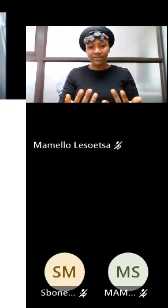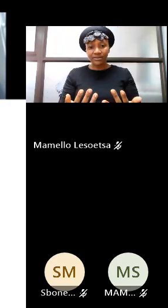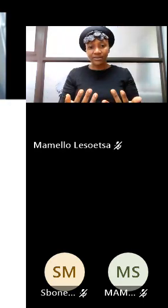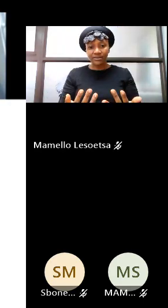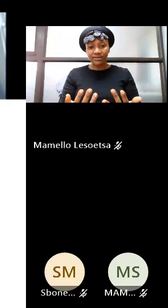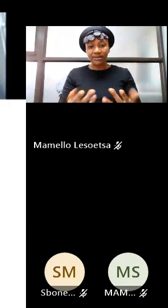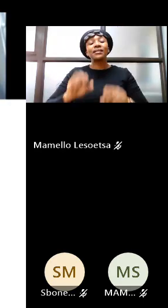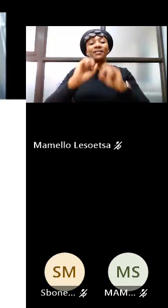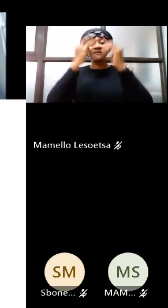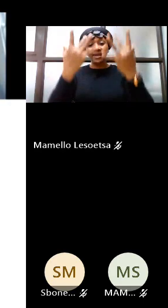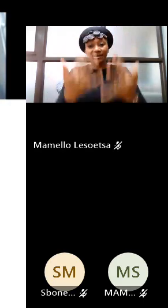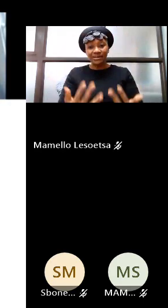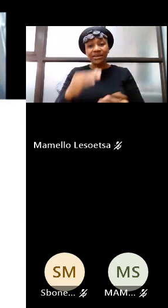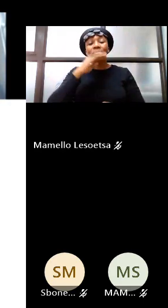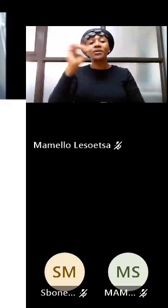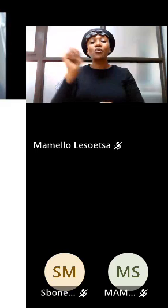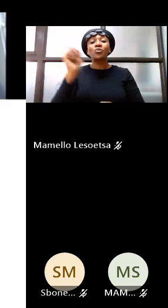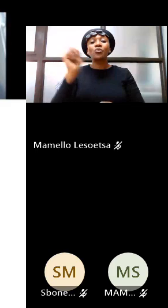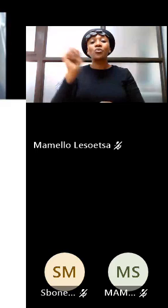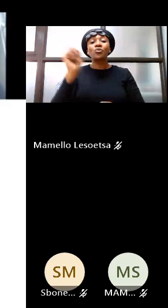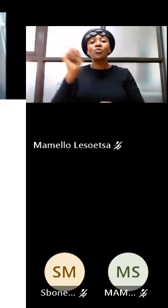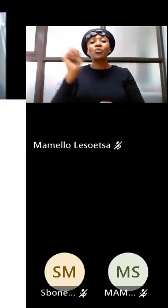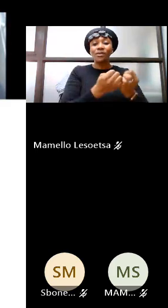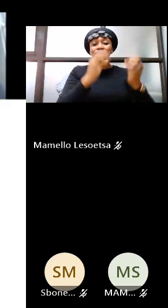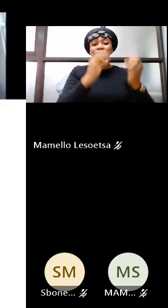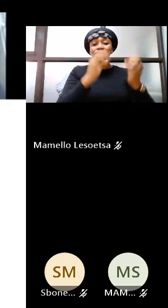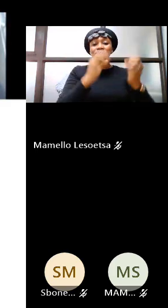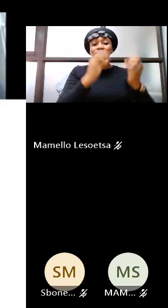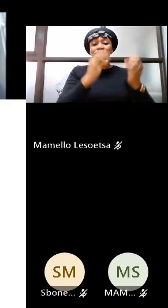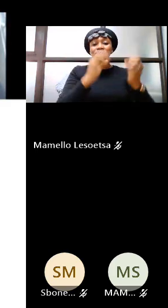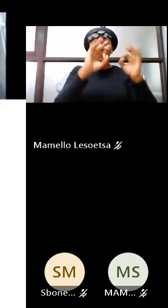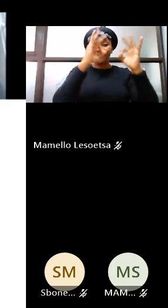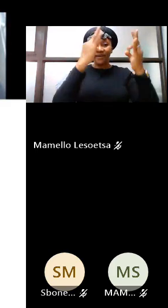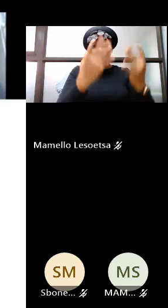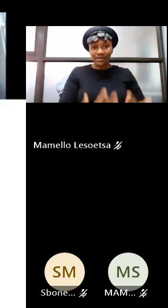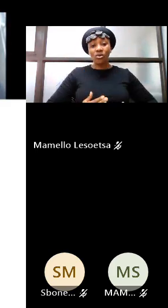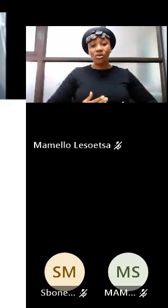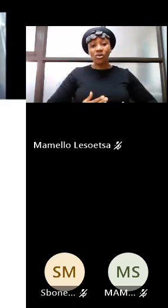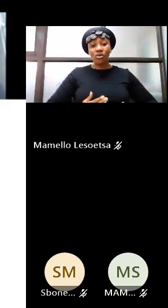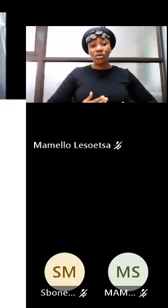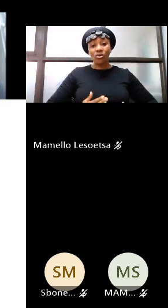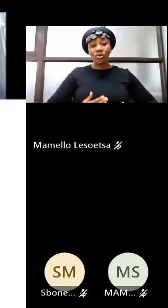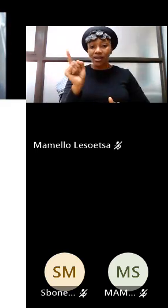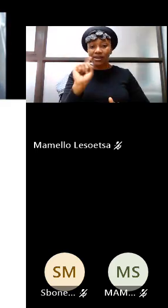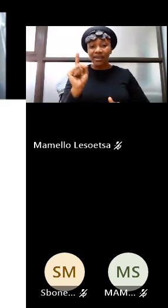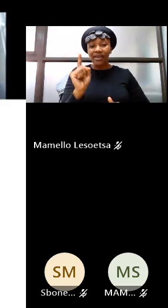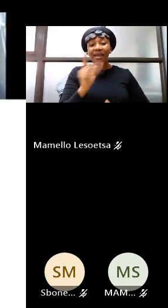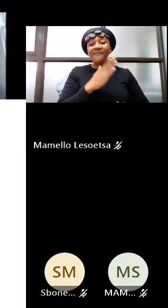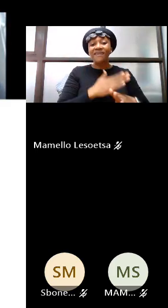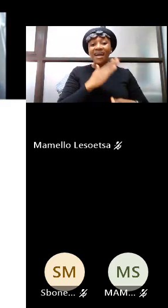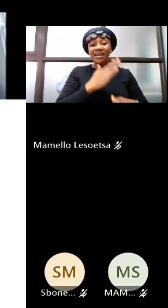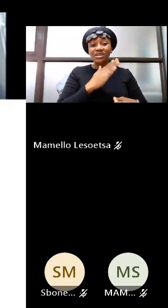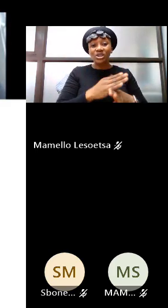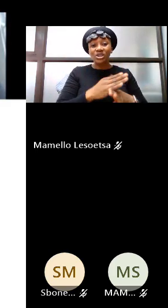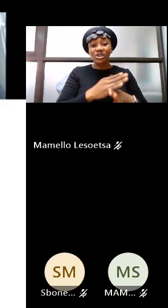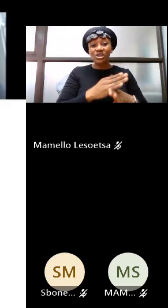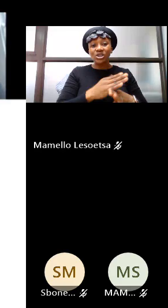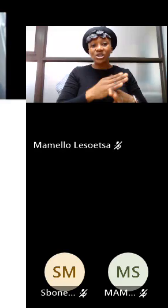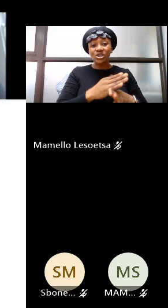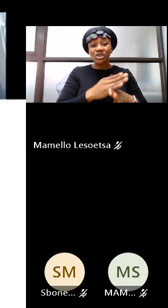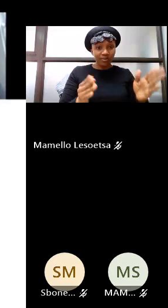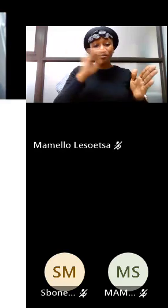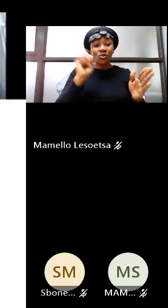the environmental factors or with the body functions is basically the physiological functions on the left. You see that the body structures is